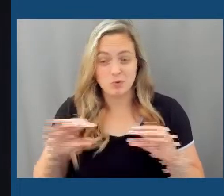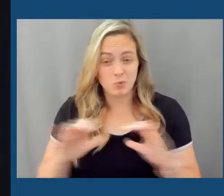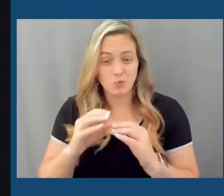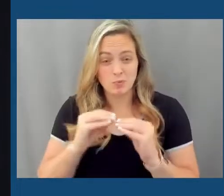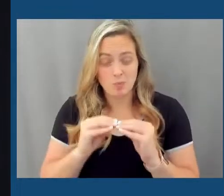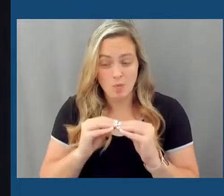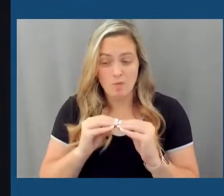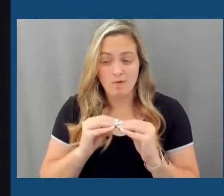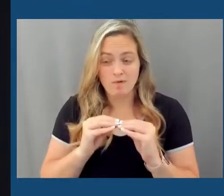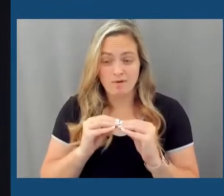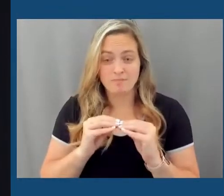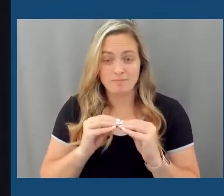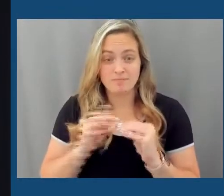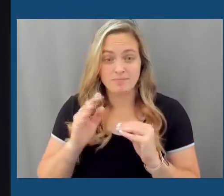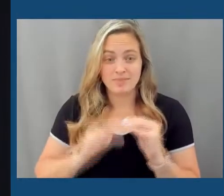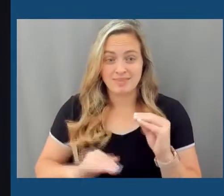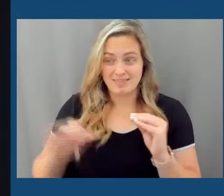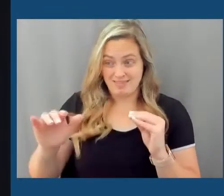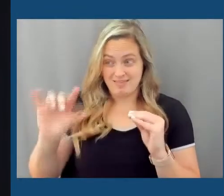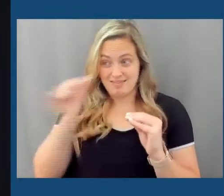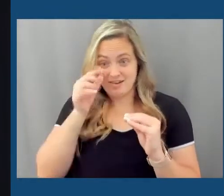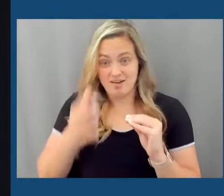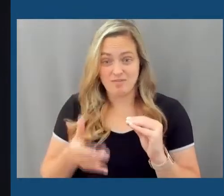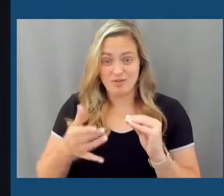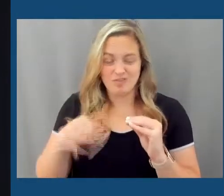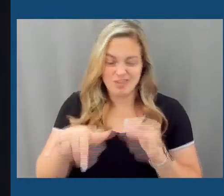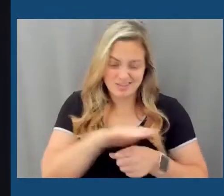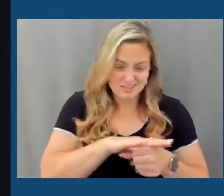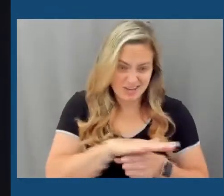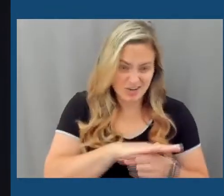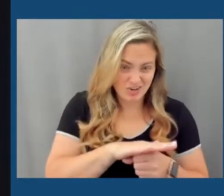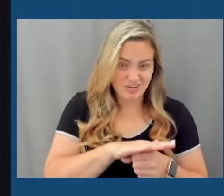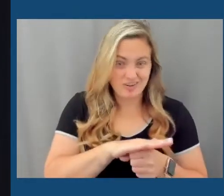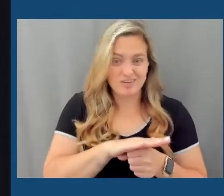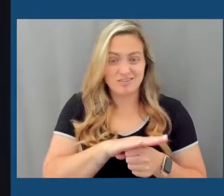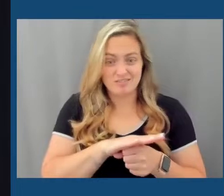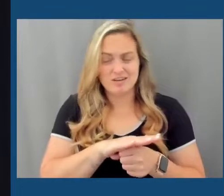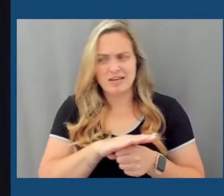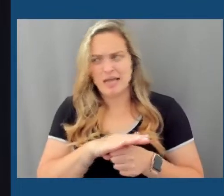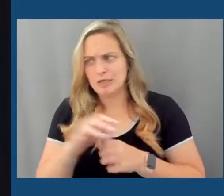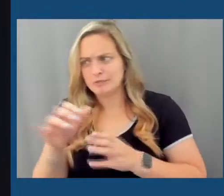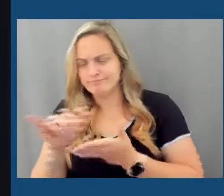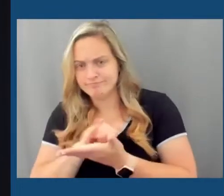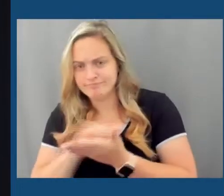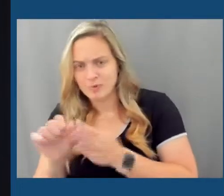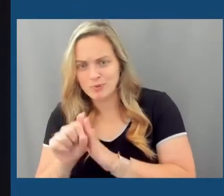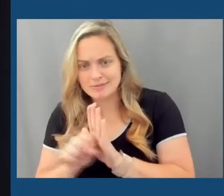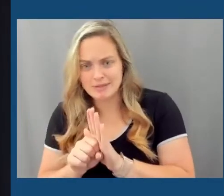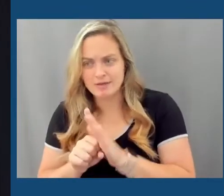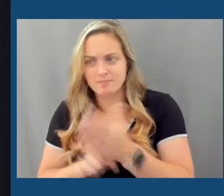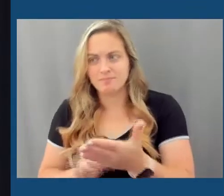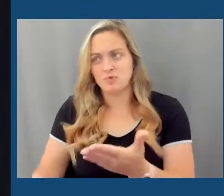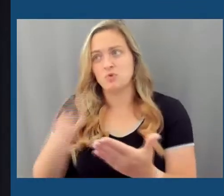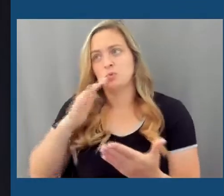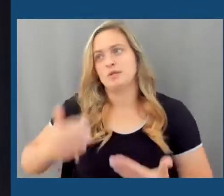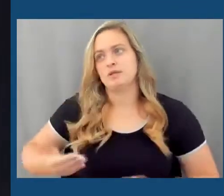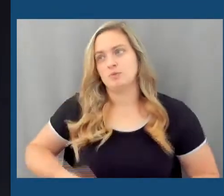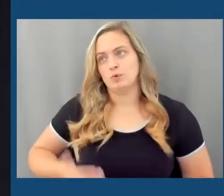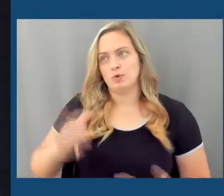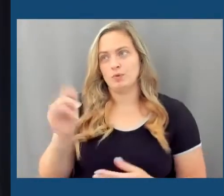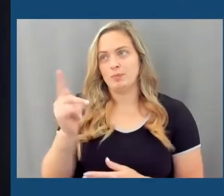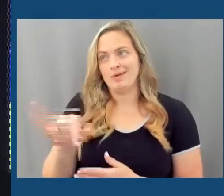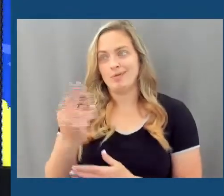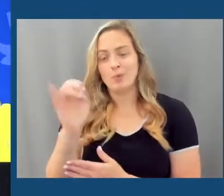in this region and in the great state of New York writ large than our Governor, Kathy Hochul. Ladies and gentlemen, please welcome Governor Kathy